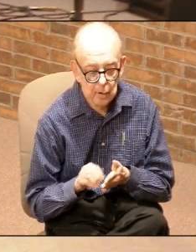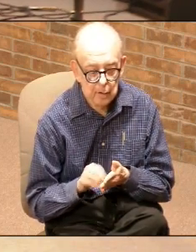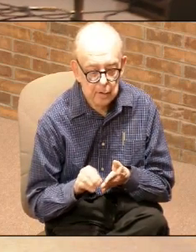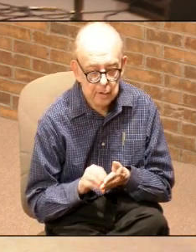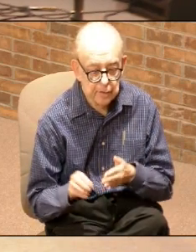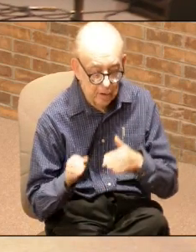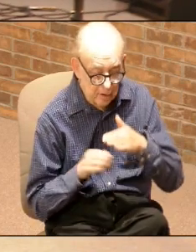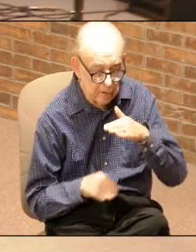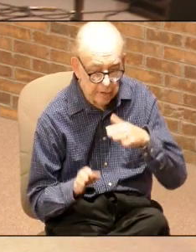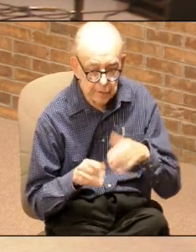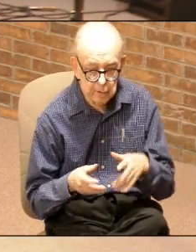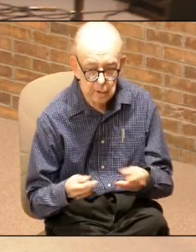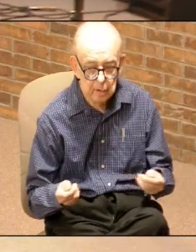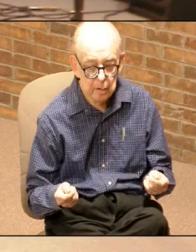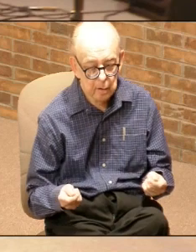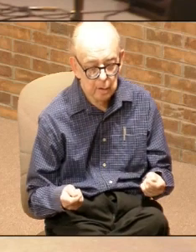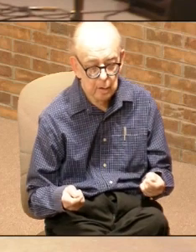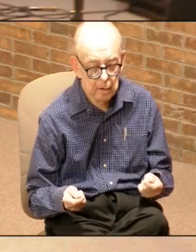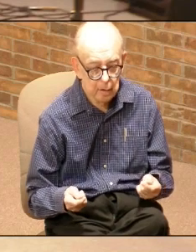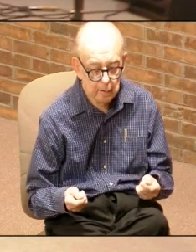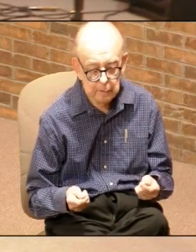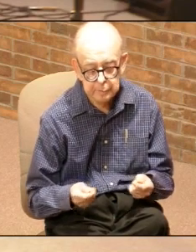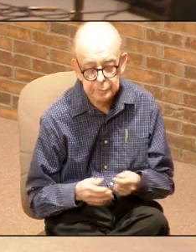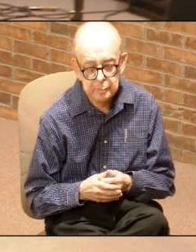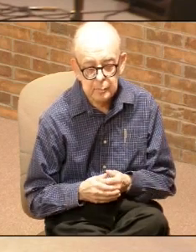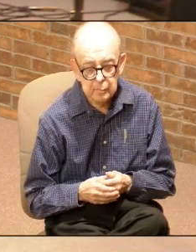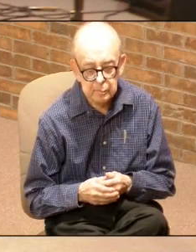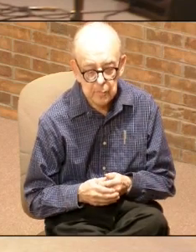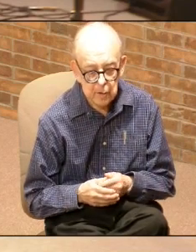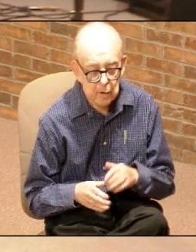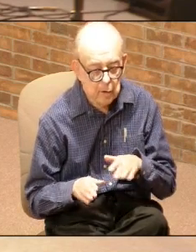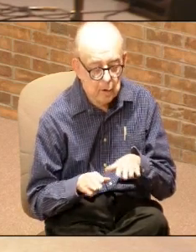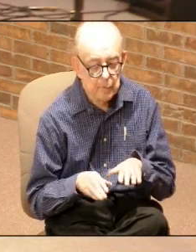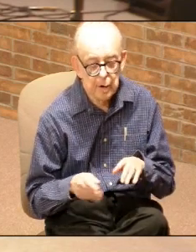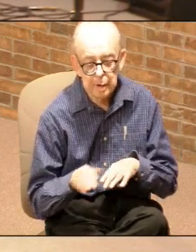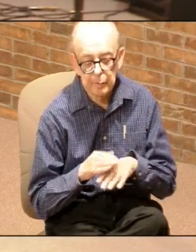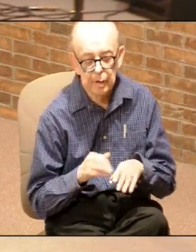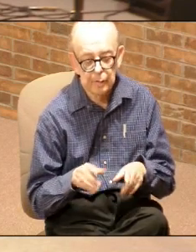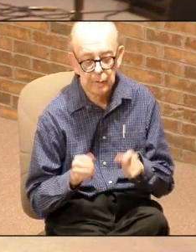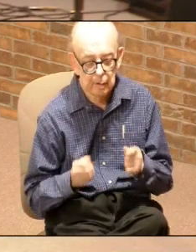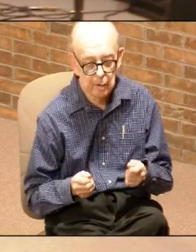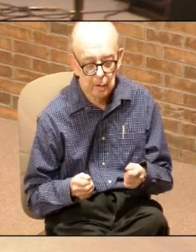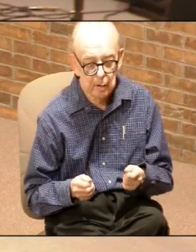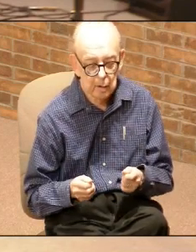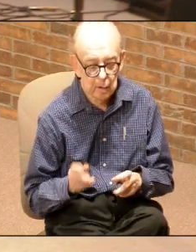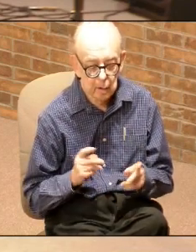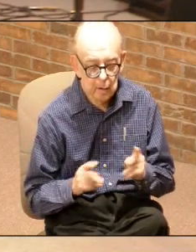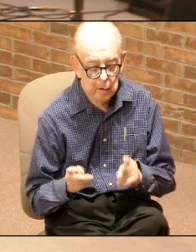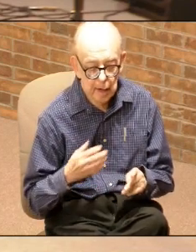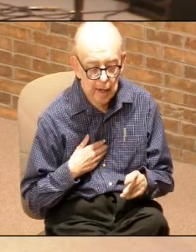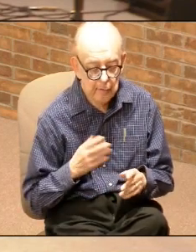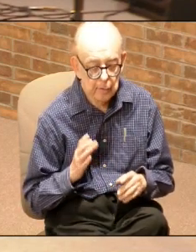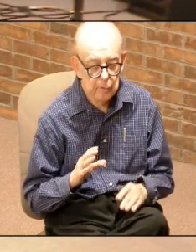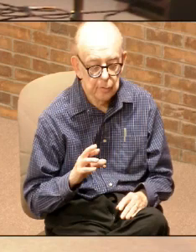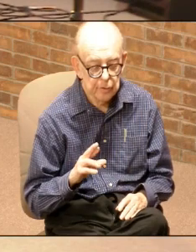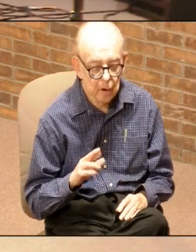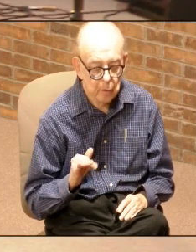ground. You're buried above the ground. And so a lot of families would have their own